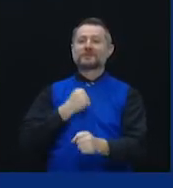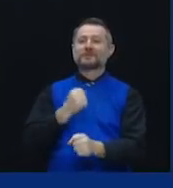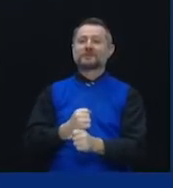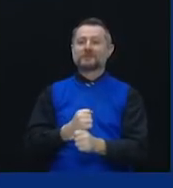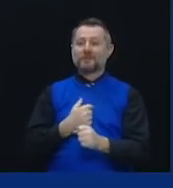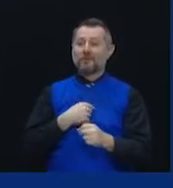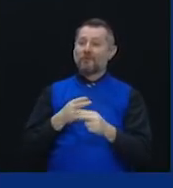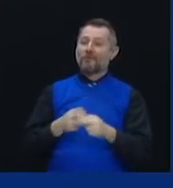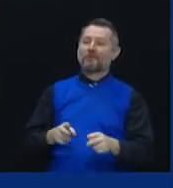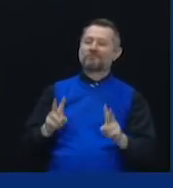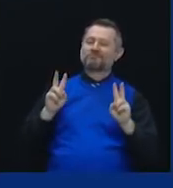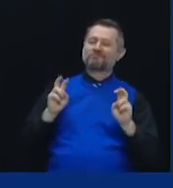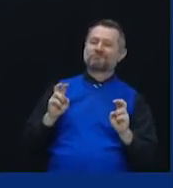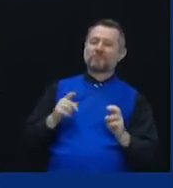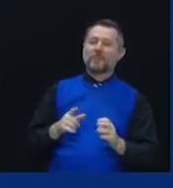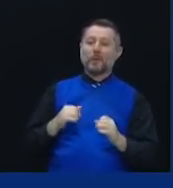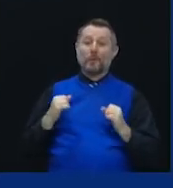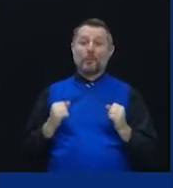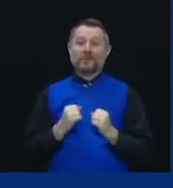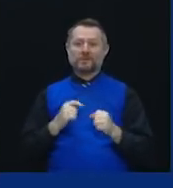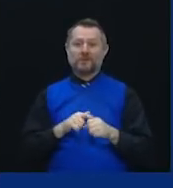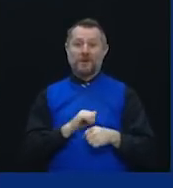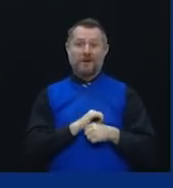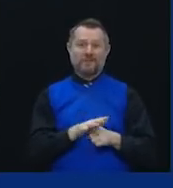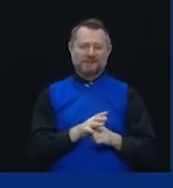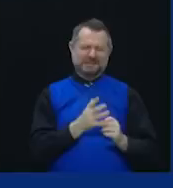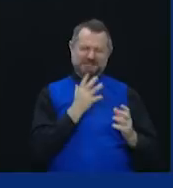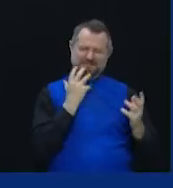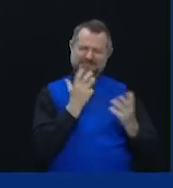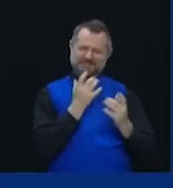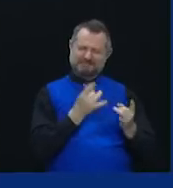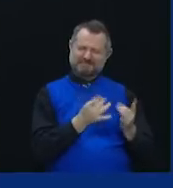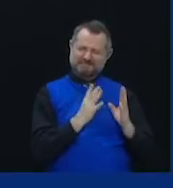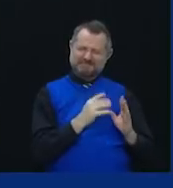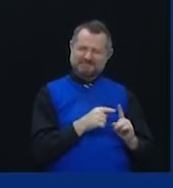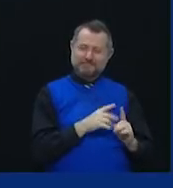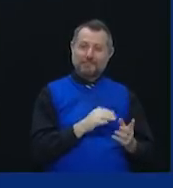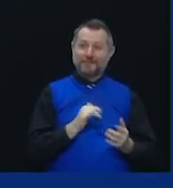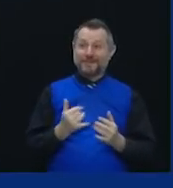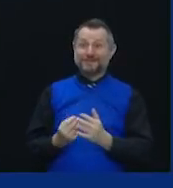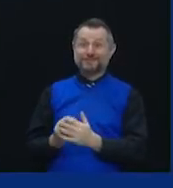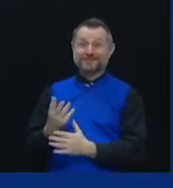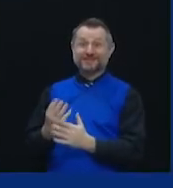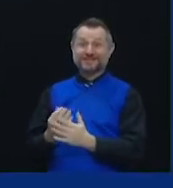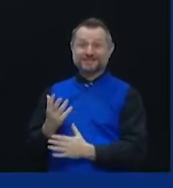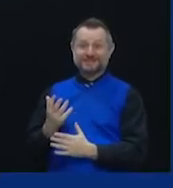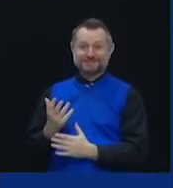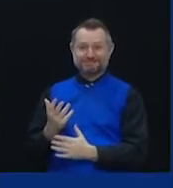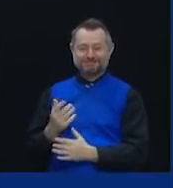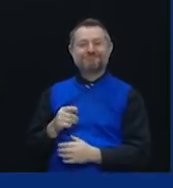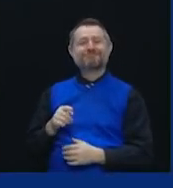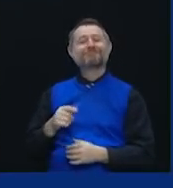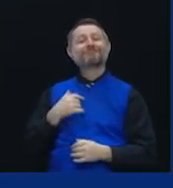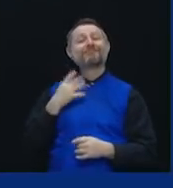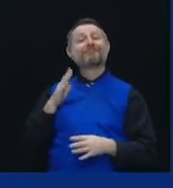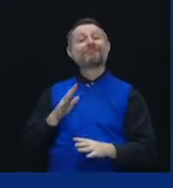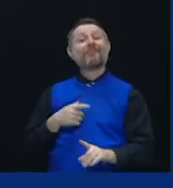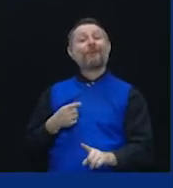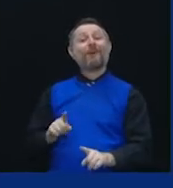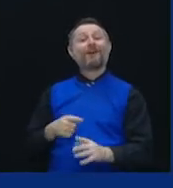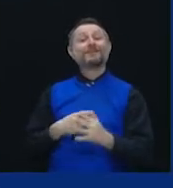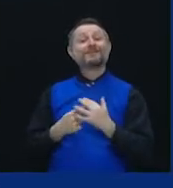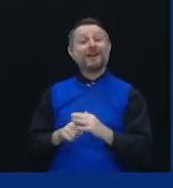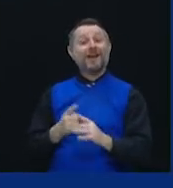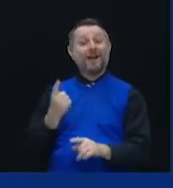of COVID, and we're now in the spring of COVID. But when it started, Javits was the main center for dealing